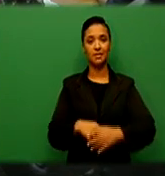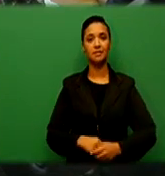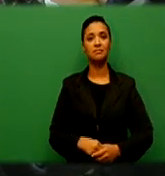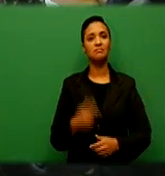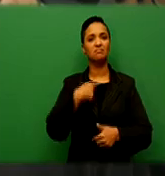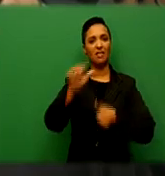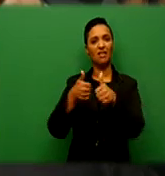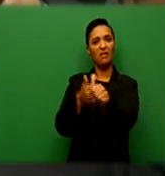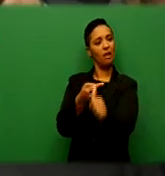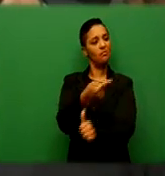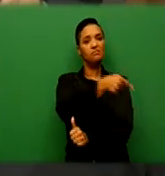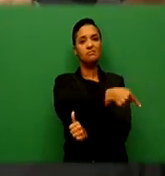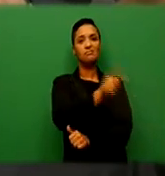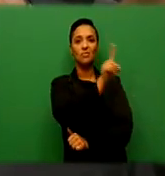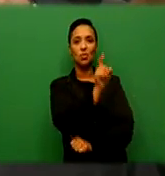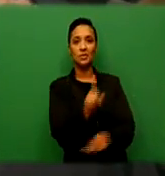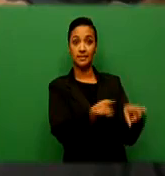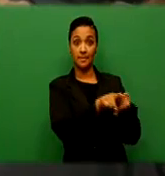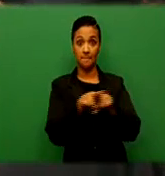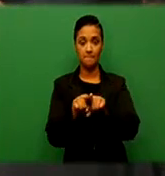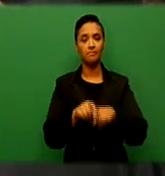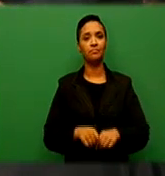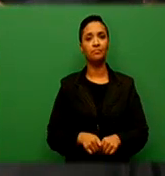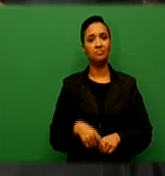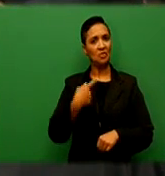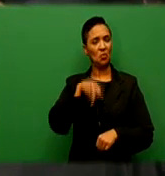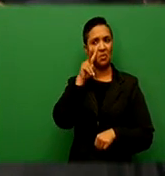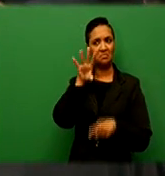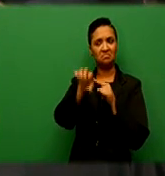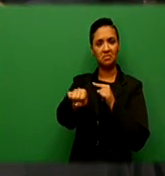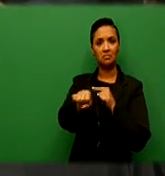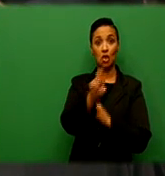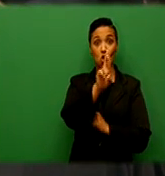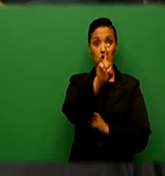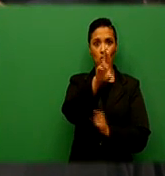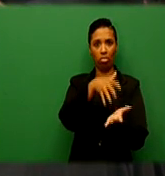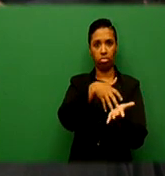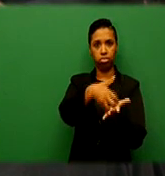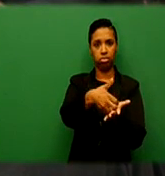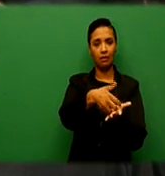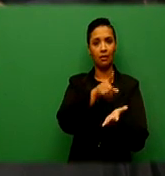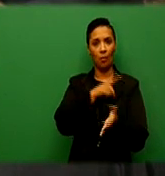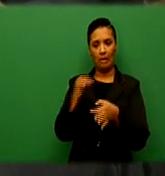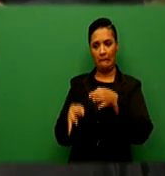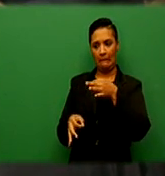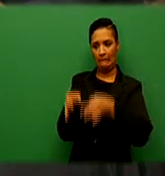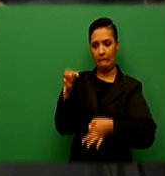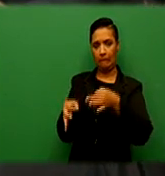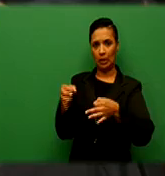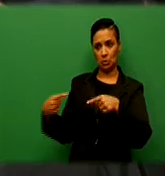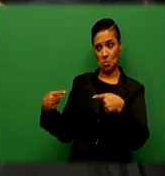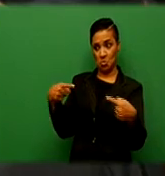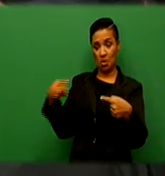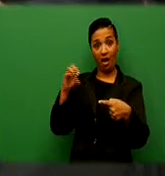my colleague. We've seen the rand being impacted by events of political uncertainty. Has the